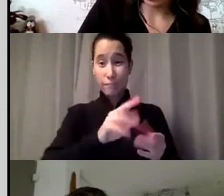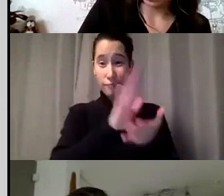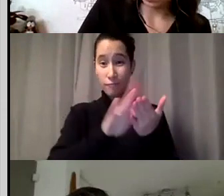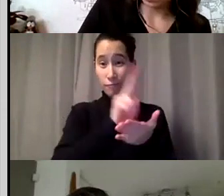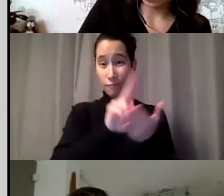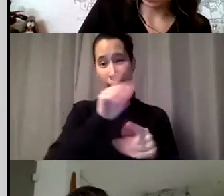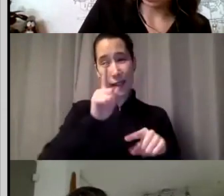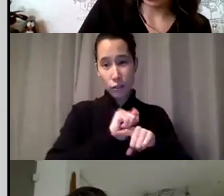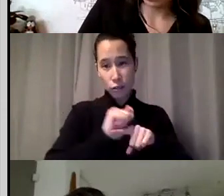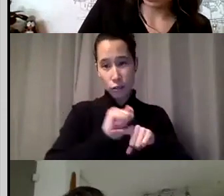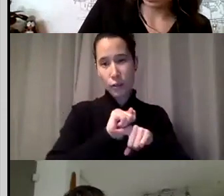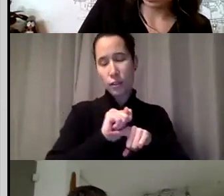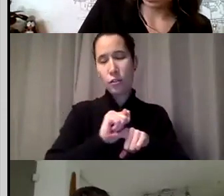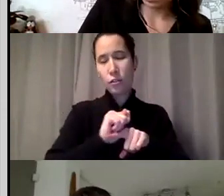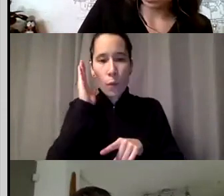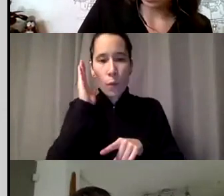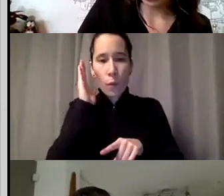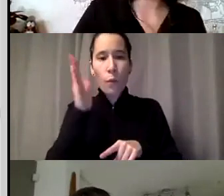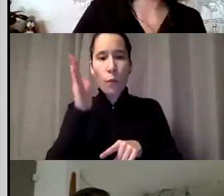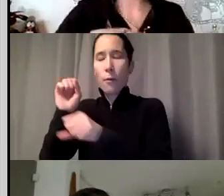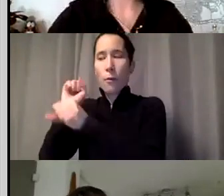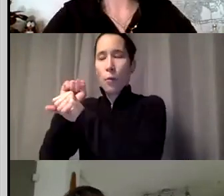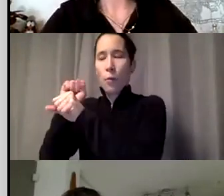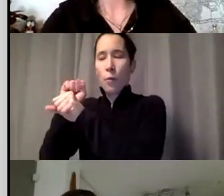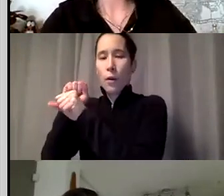with public health to